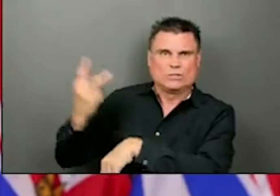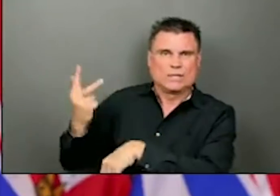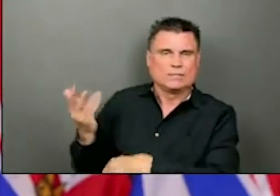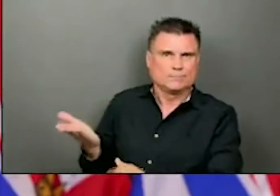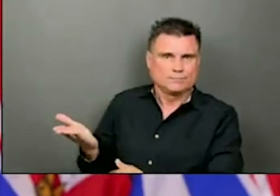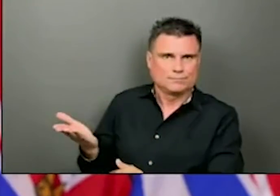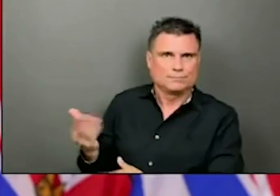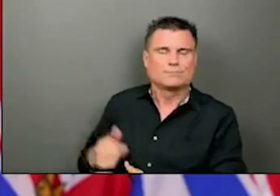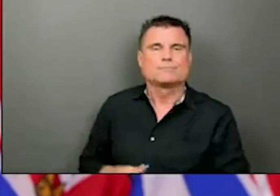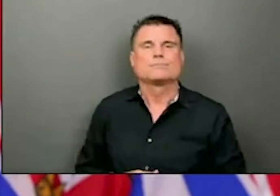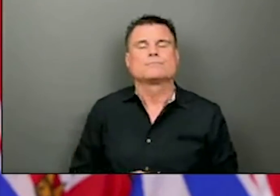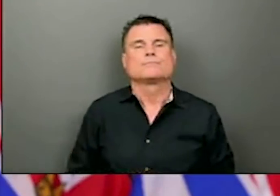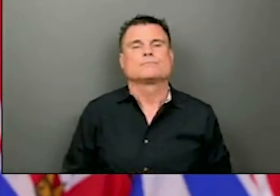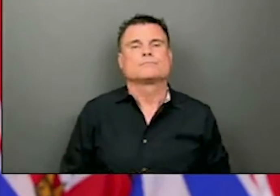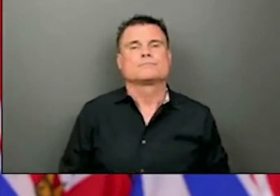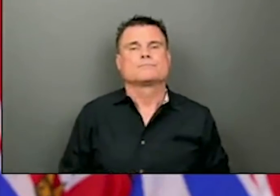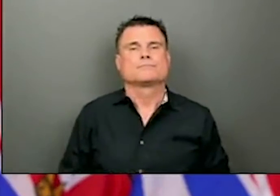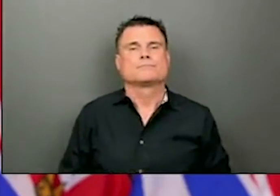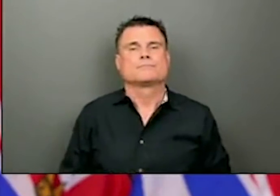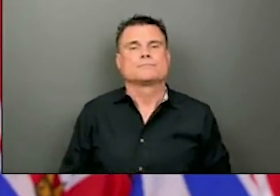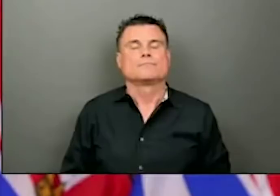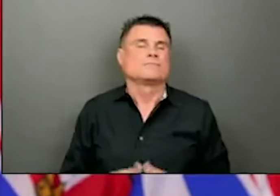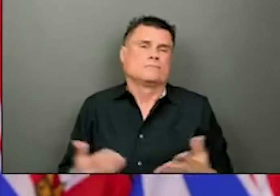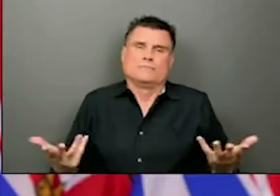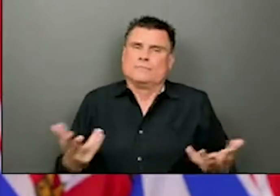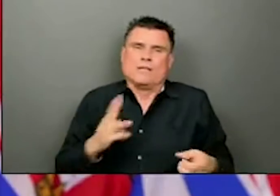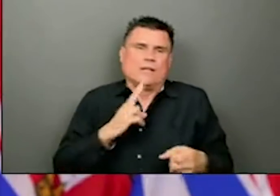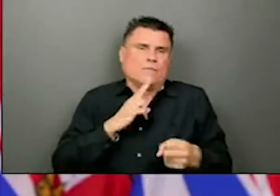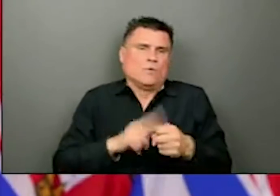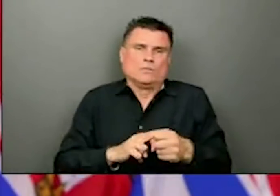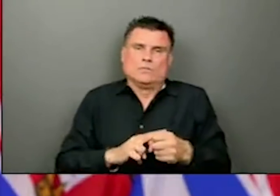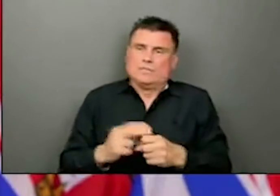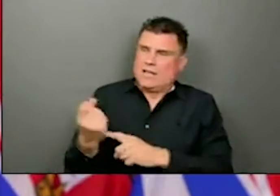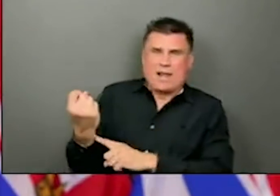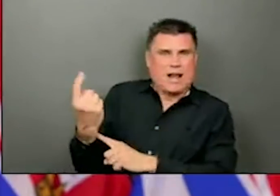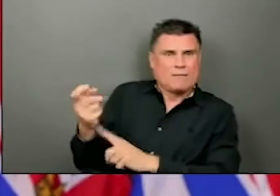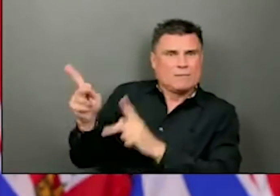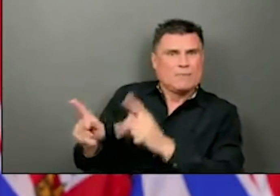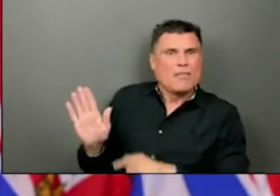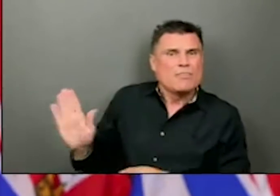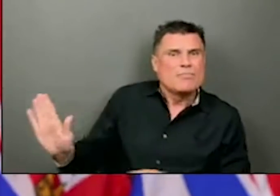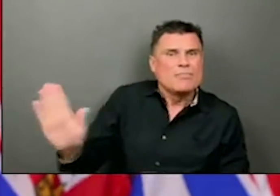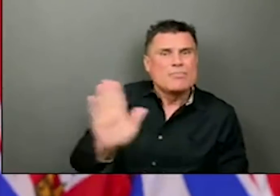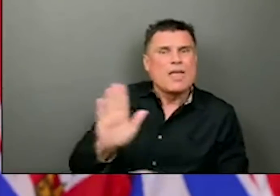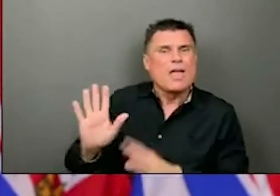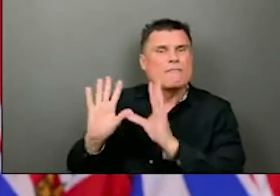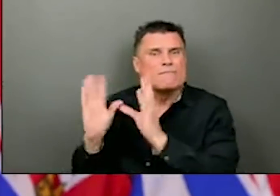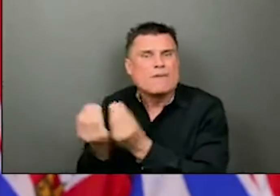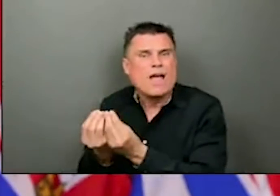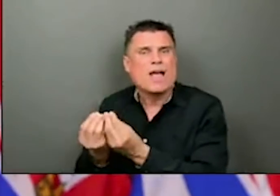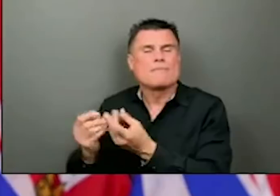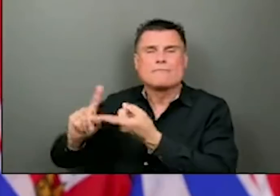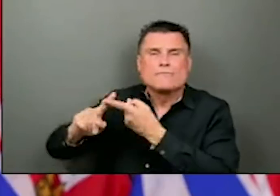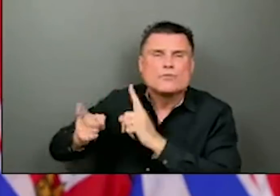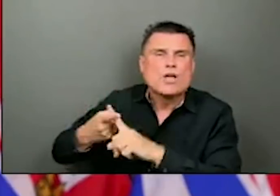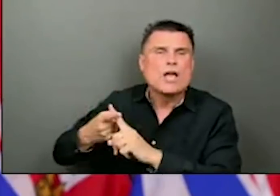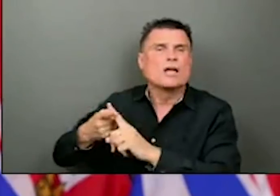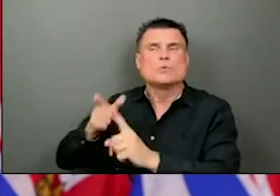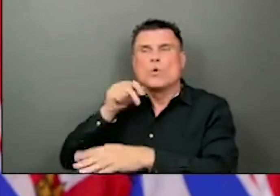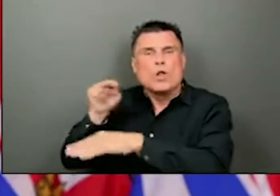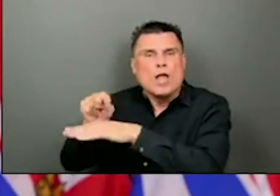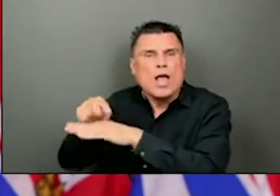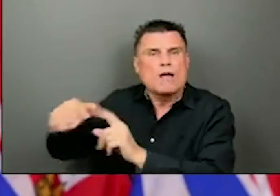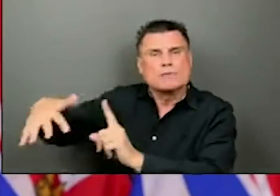It is, of course, for them and their families and their communities and their caregivers, it continues to be a challenging time to grieve, even at